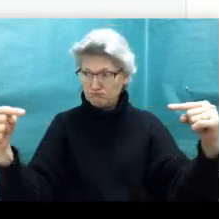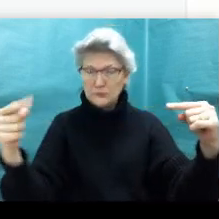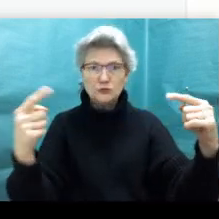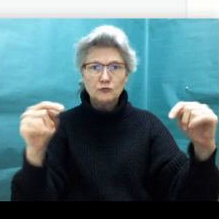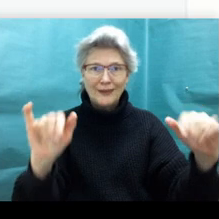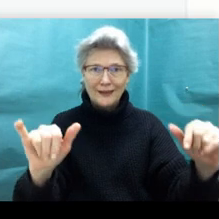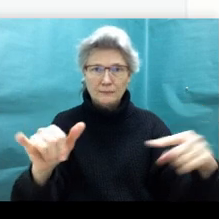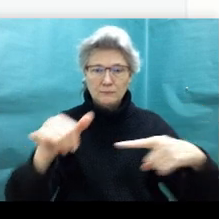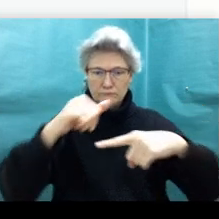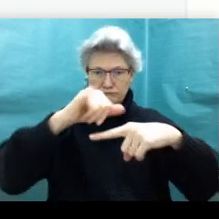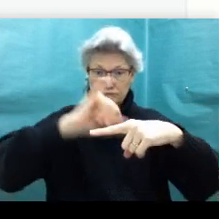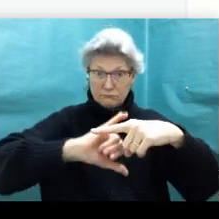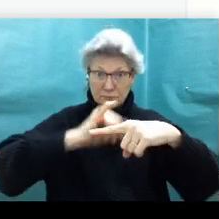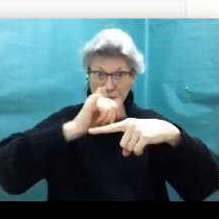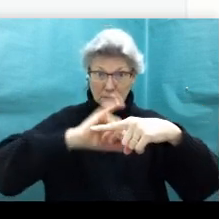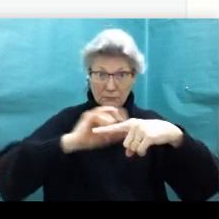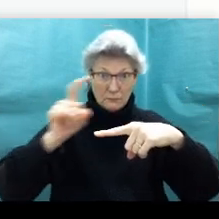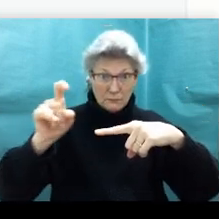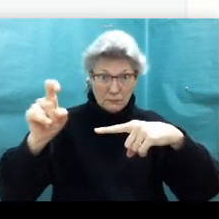that.